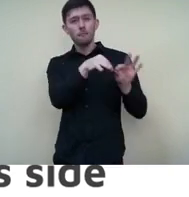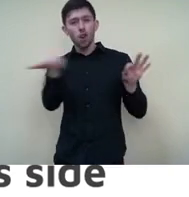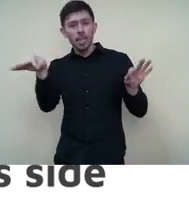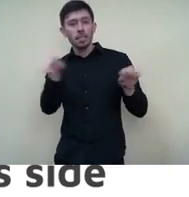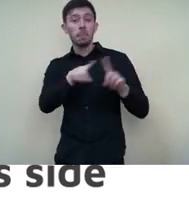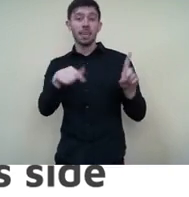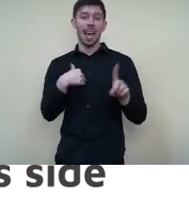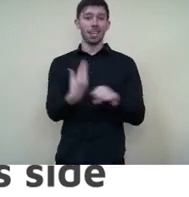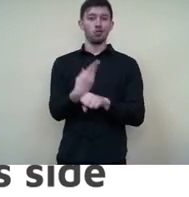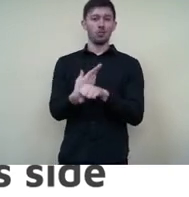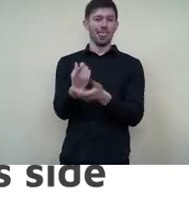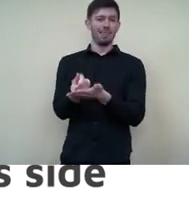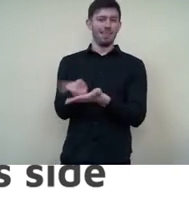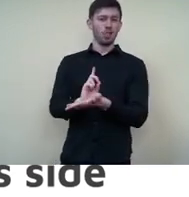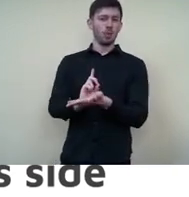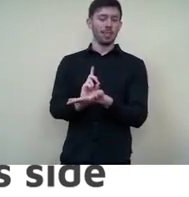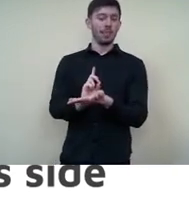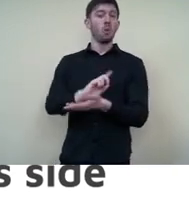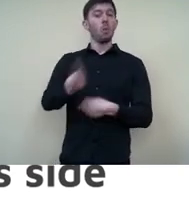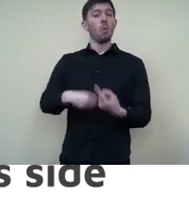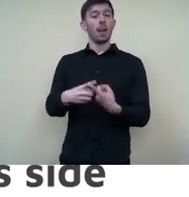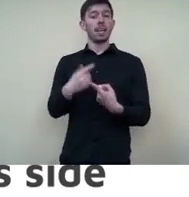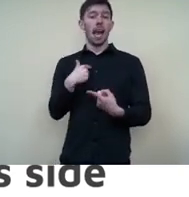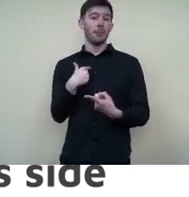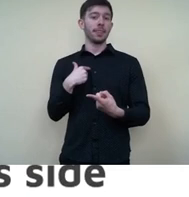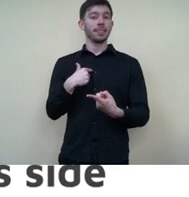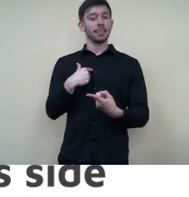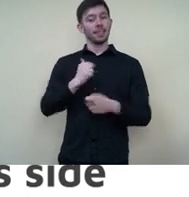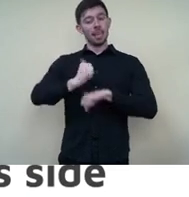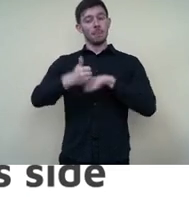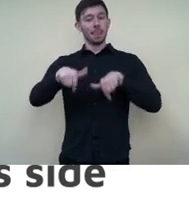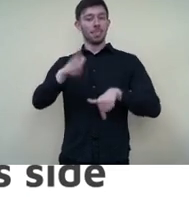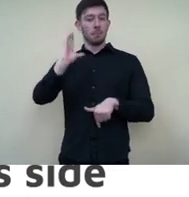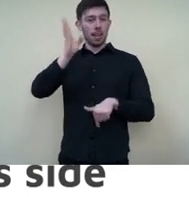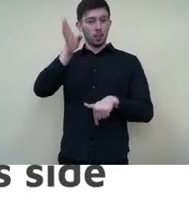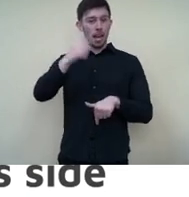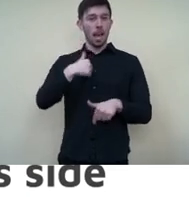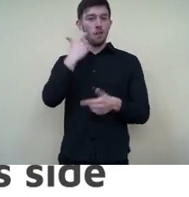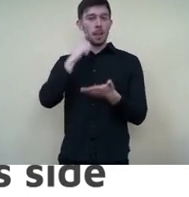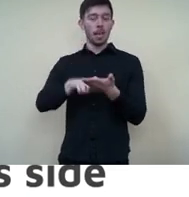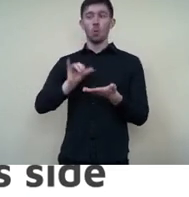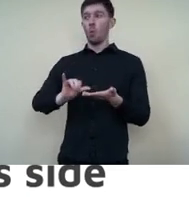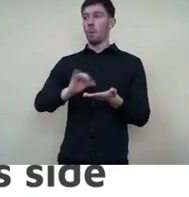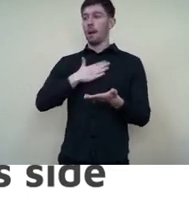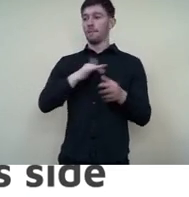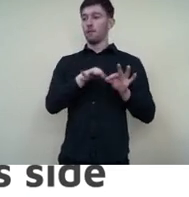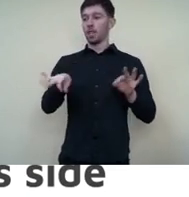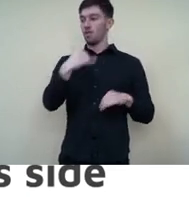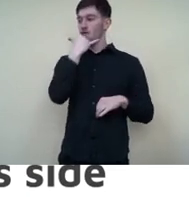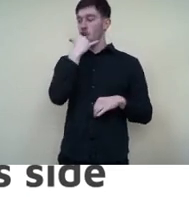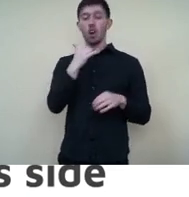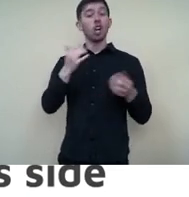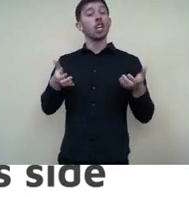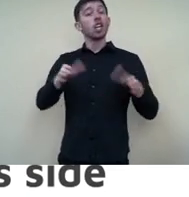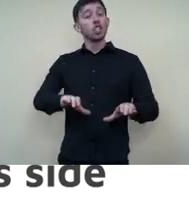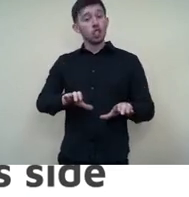used it literally a week ago. And while I was creating this lecture, I found out how inaccurate it was. So the chances of getting blood